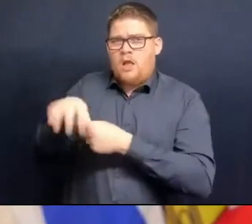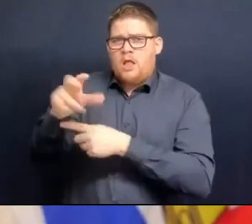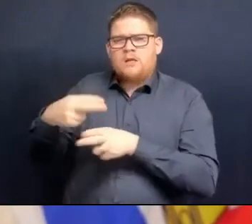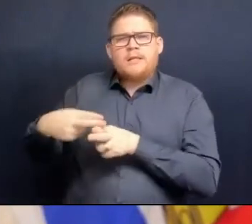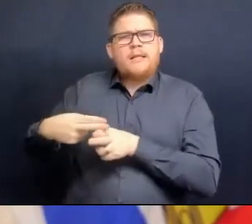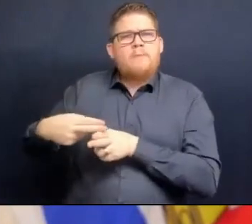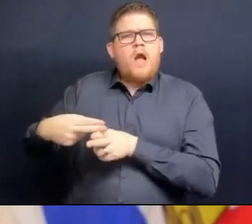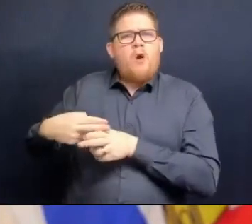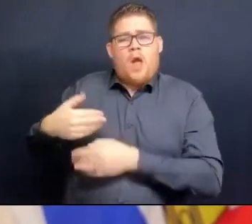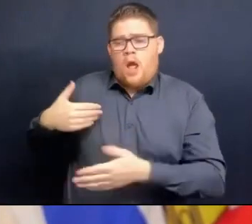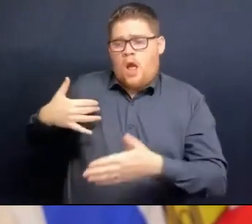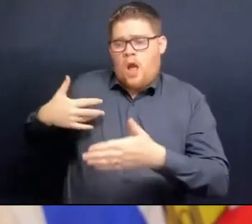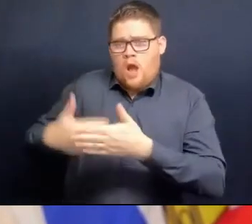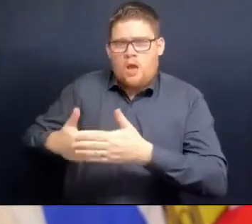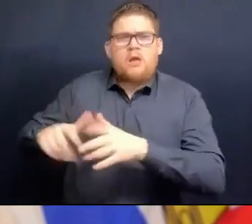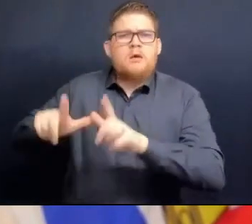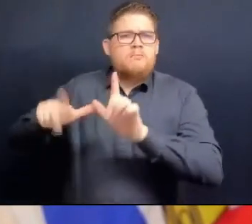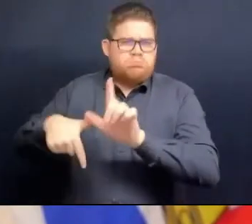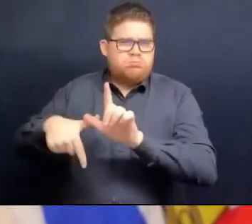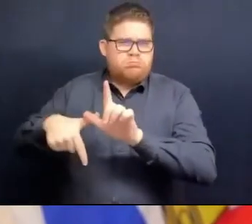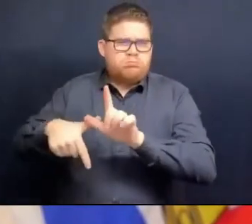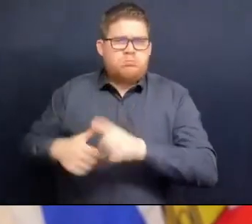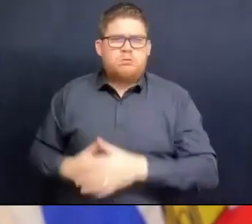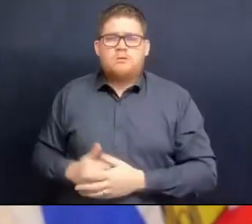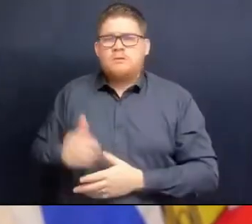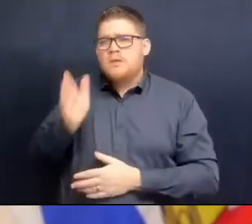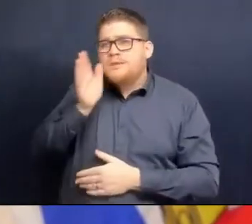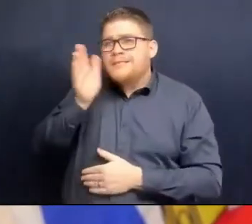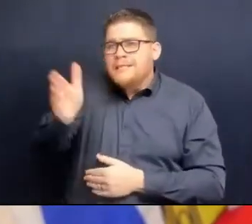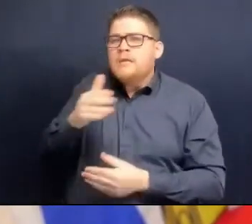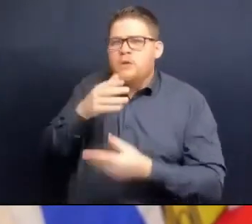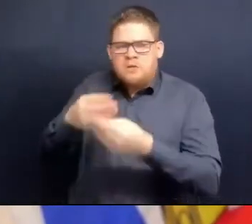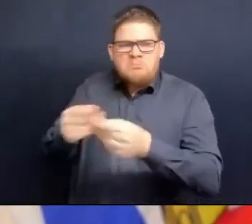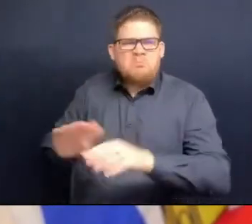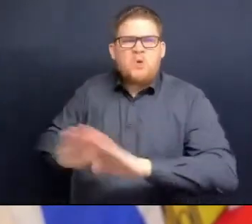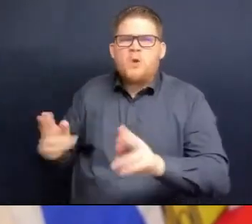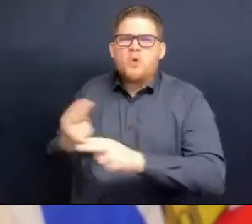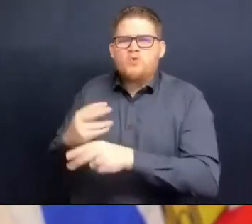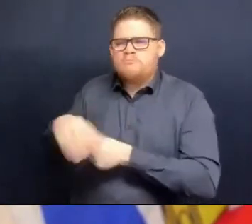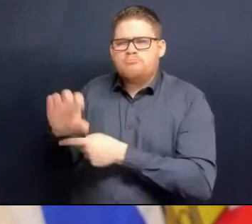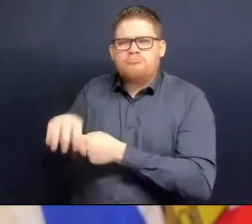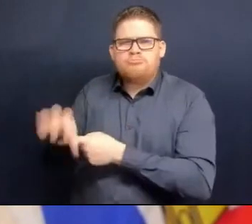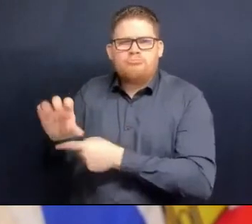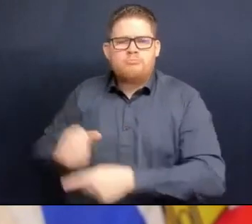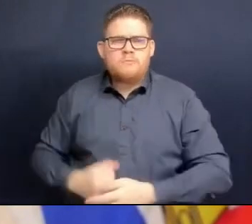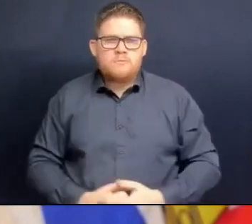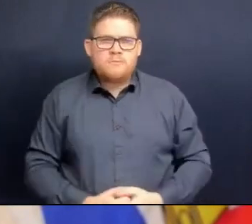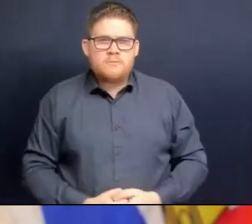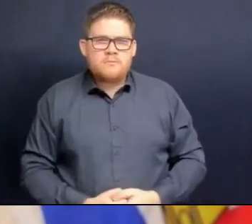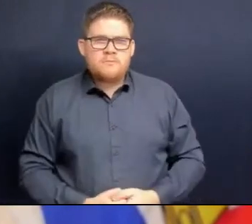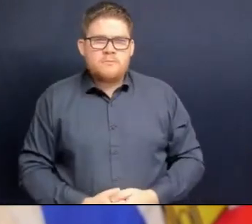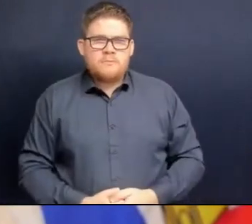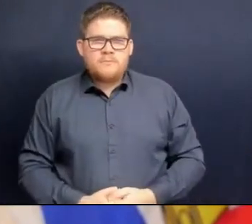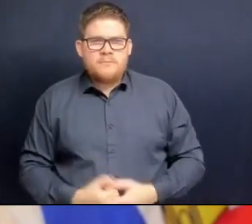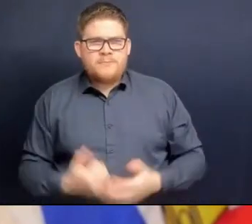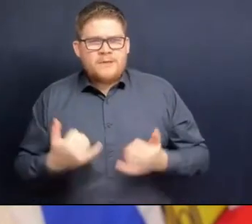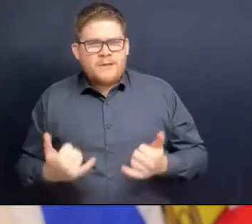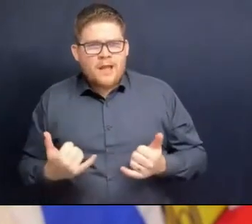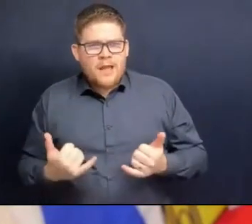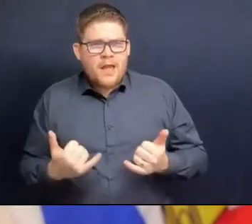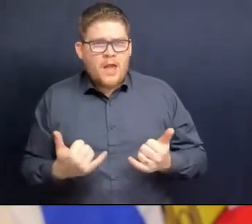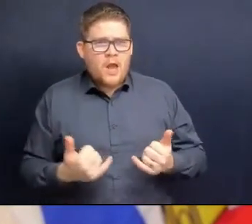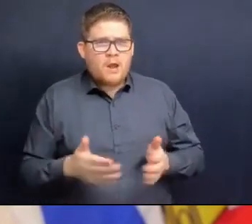that is a different mandate, and I think those two messages have been put together in terms of where